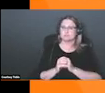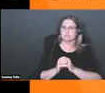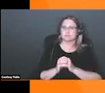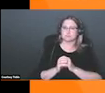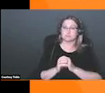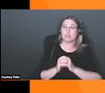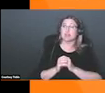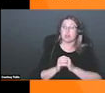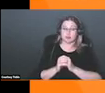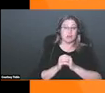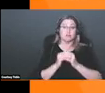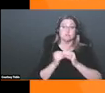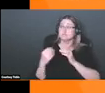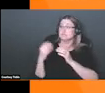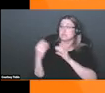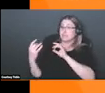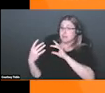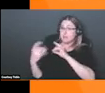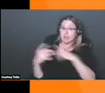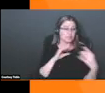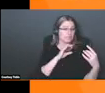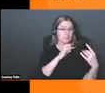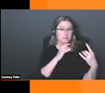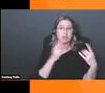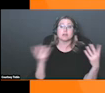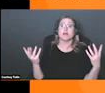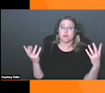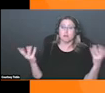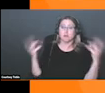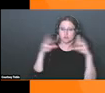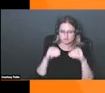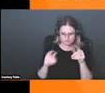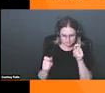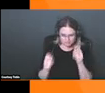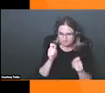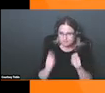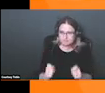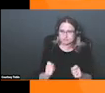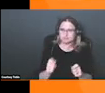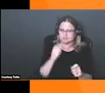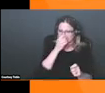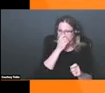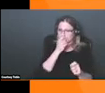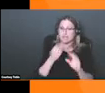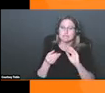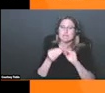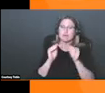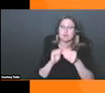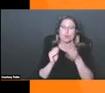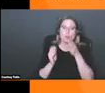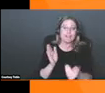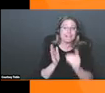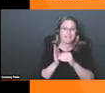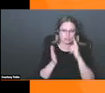I revise, I revisit, I check my numbers. For me, submitting